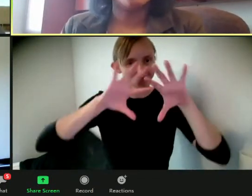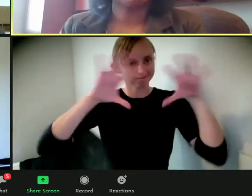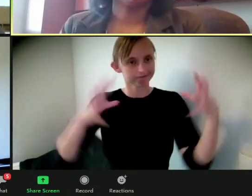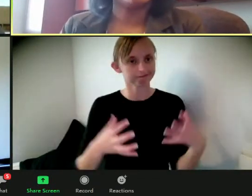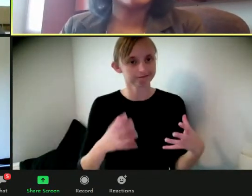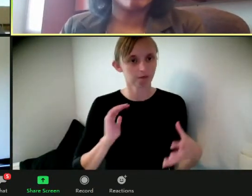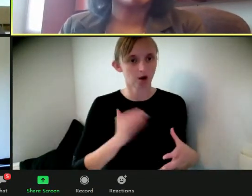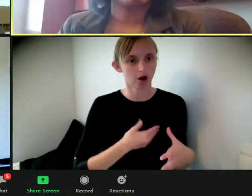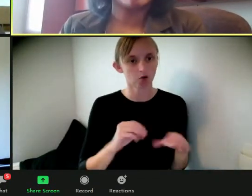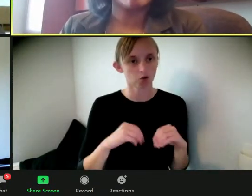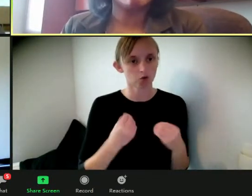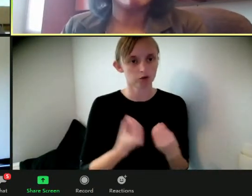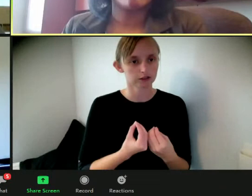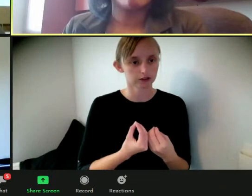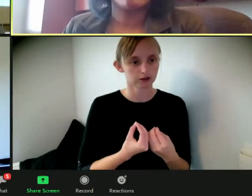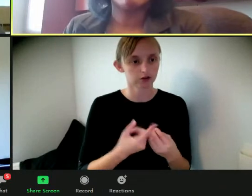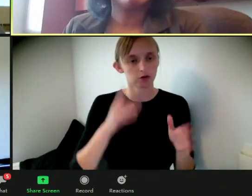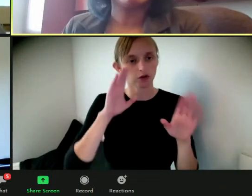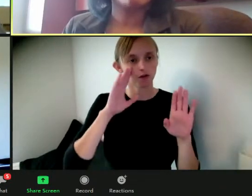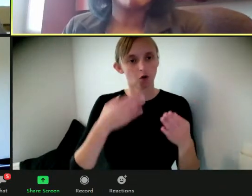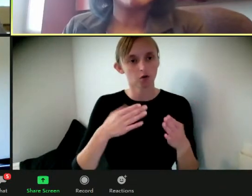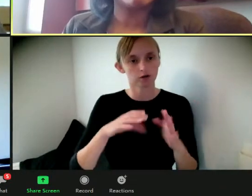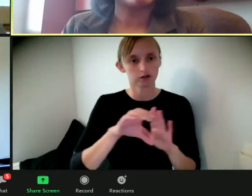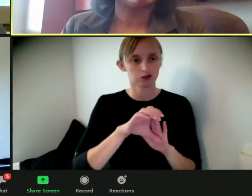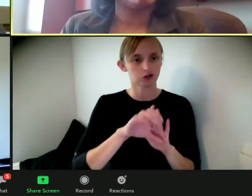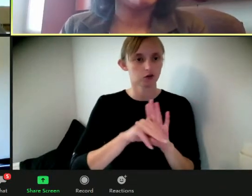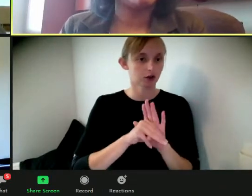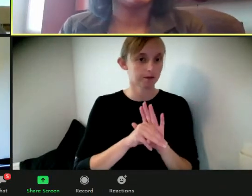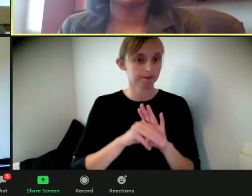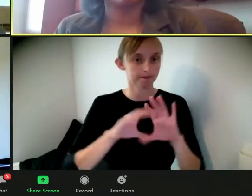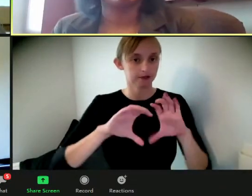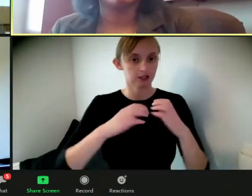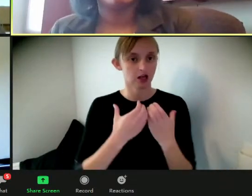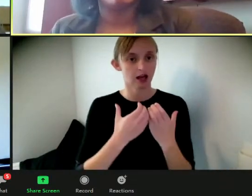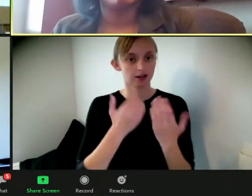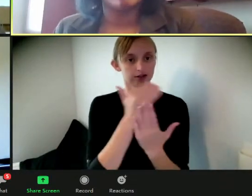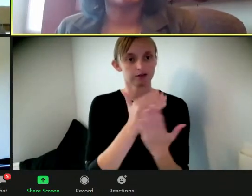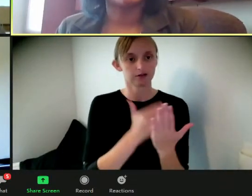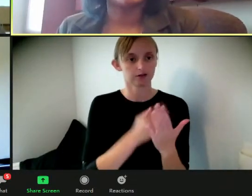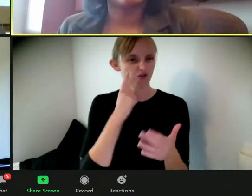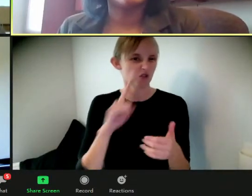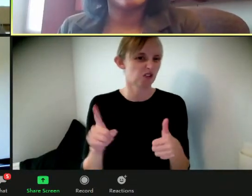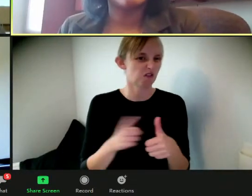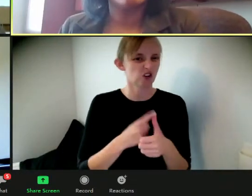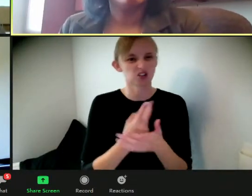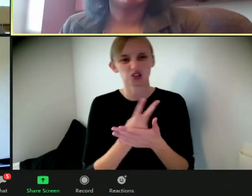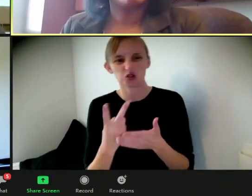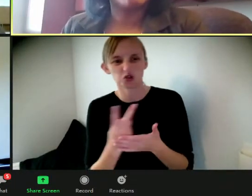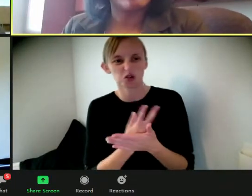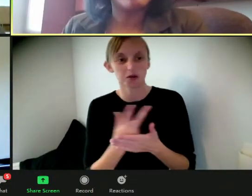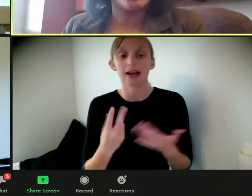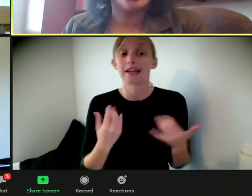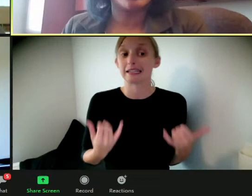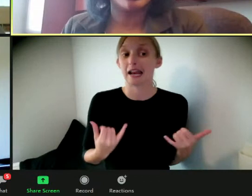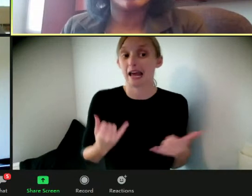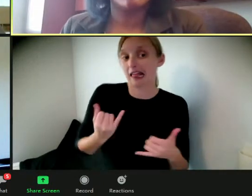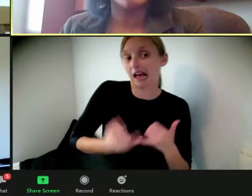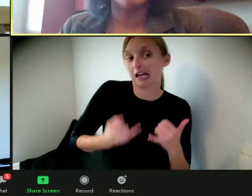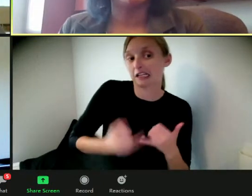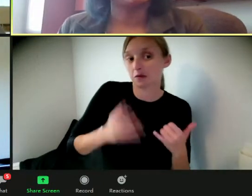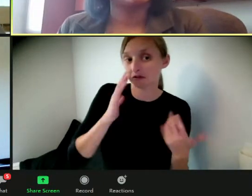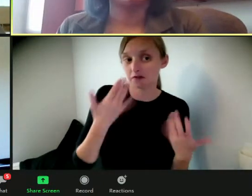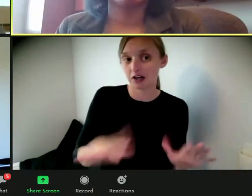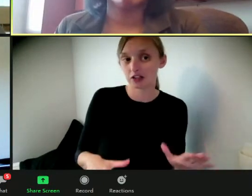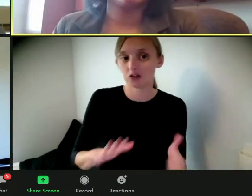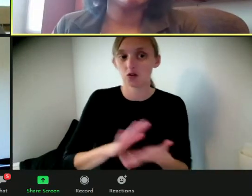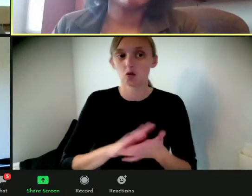we refocused our curriculum for the first 2 or 3 weeks of school. We're finishing up actually today, but for the first 2 or 3 weeks of